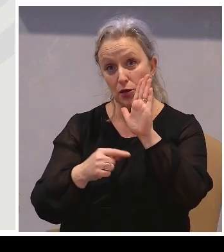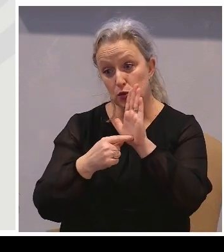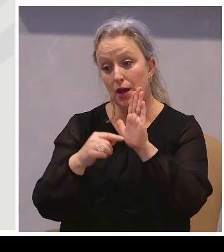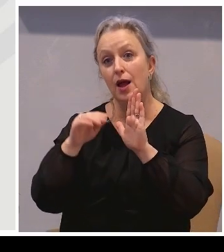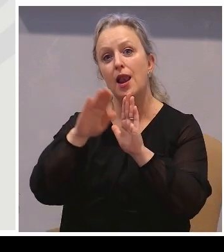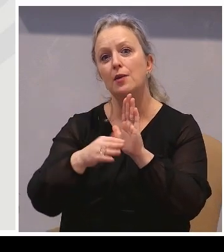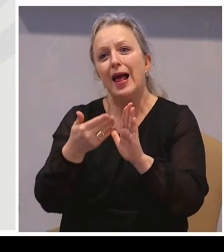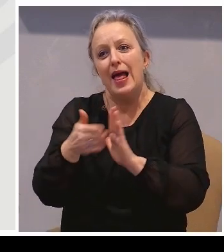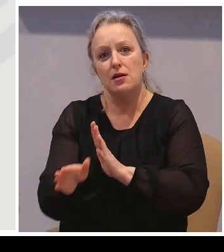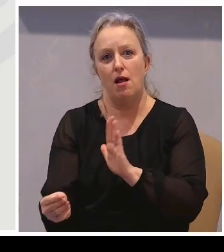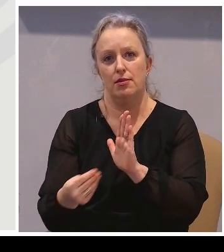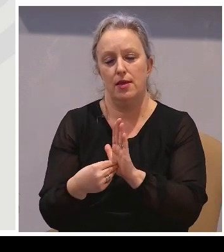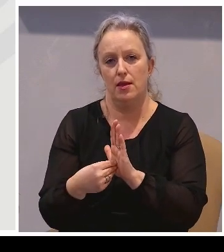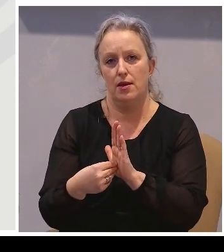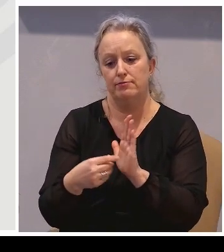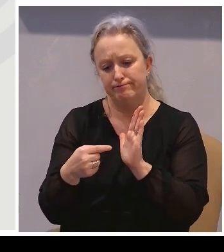But